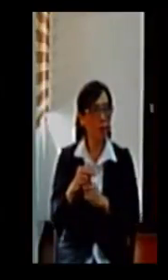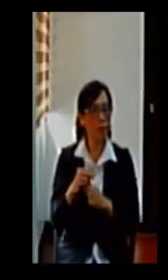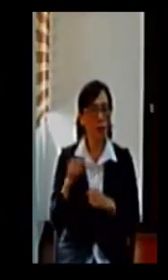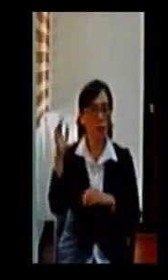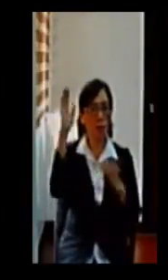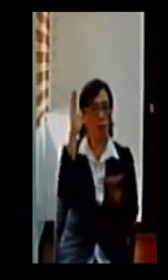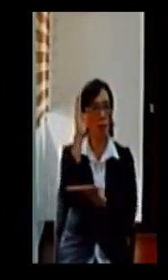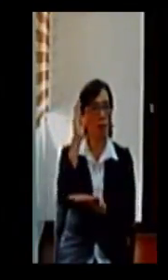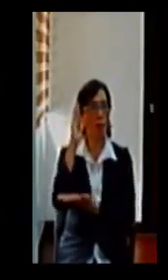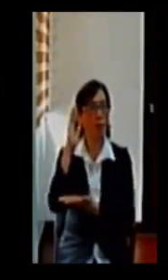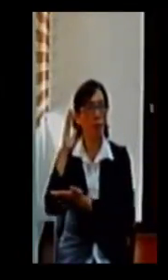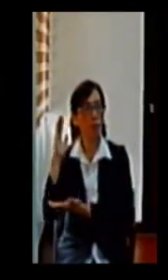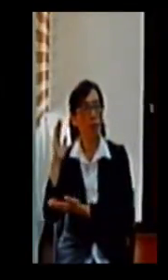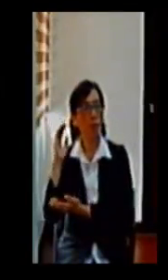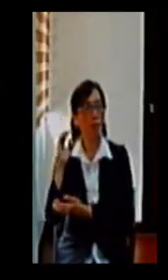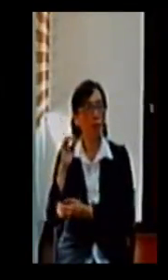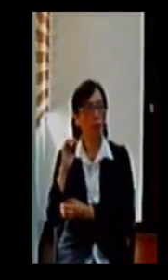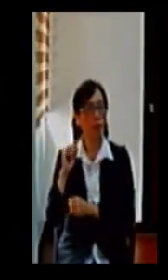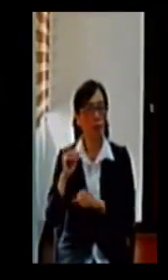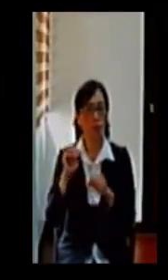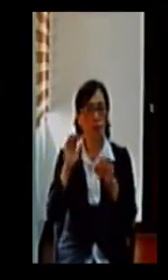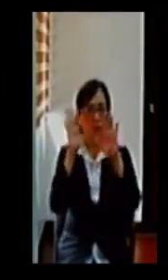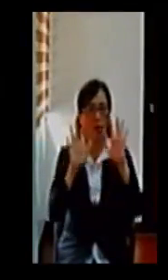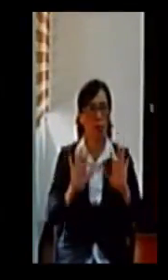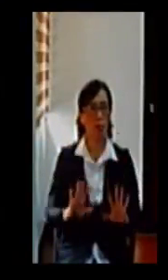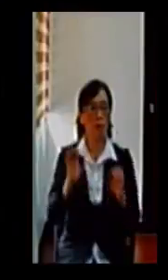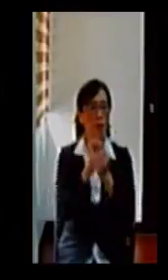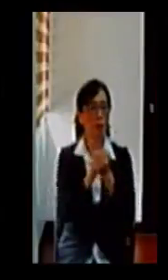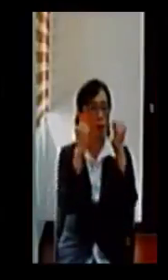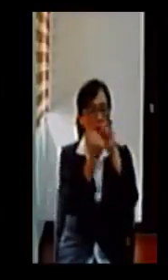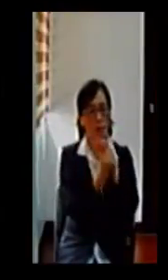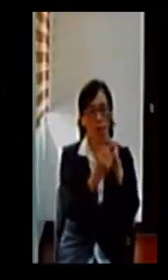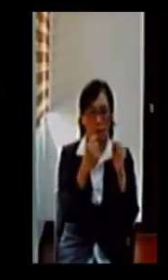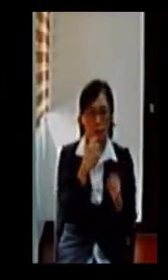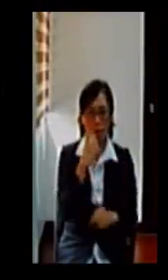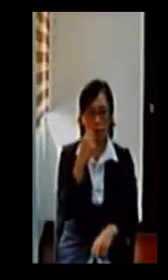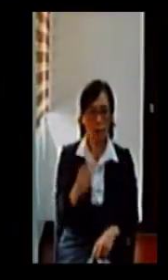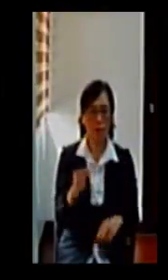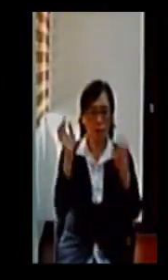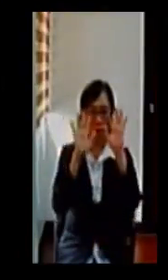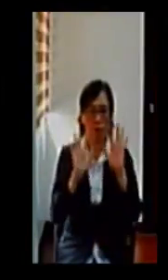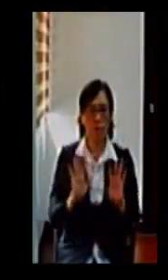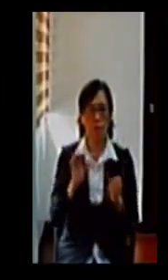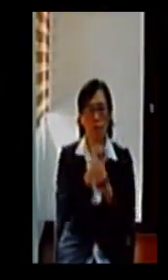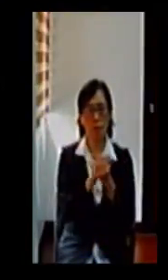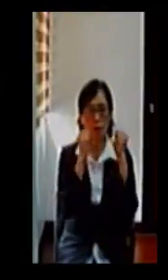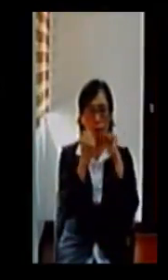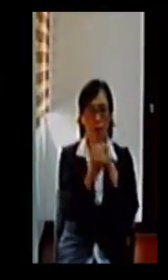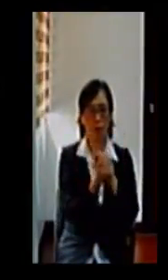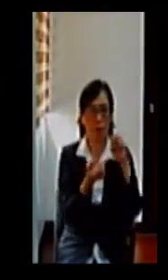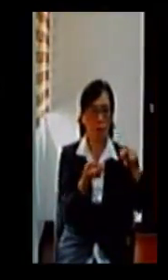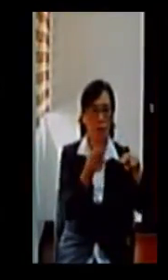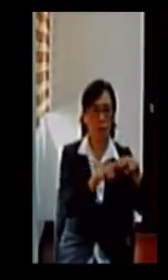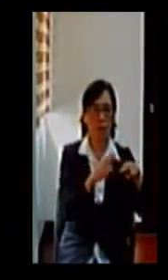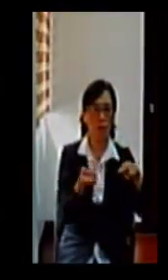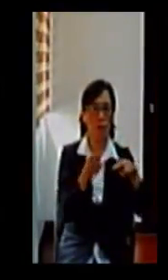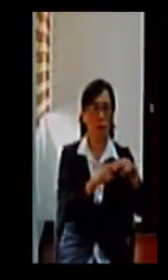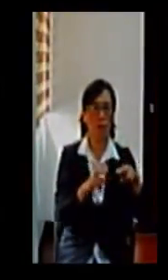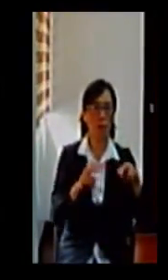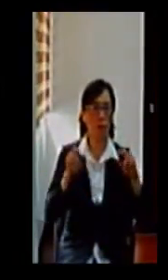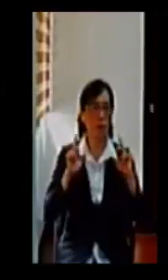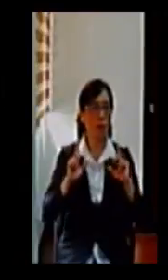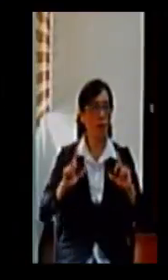deforestation and climate change. You in fact stated that climate change accelerates biodiversity